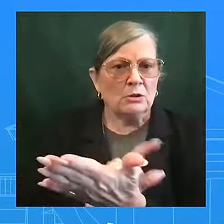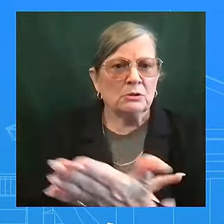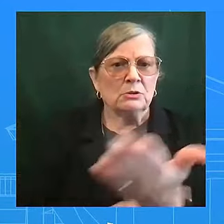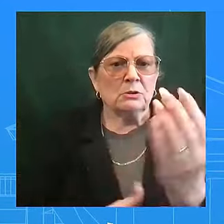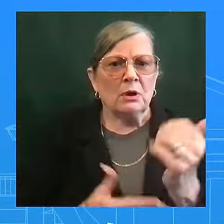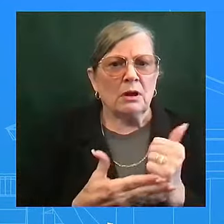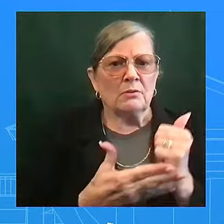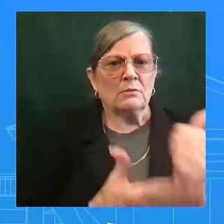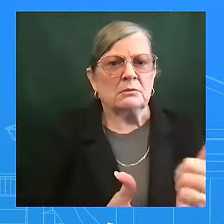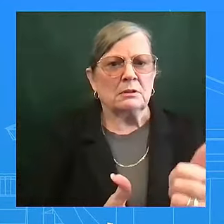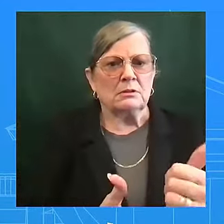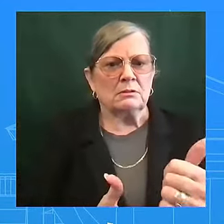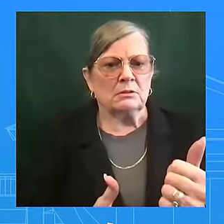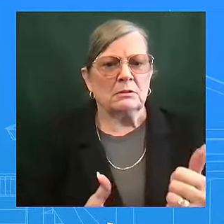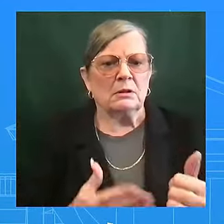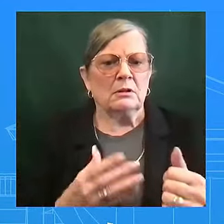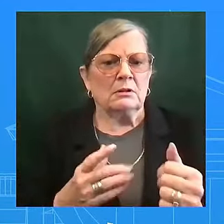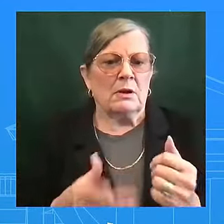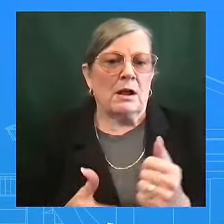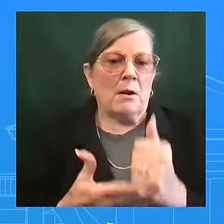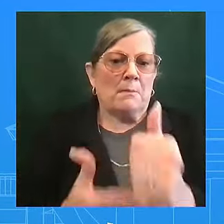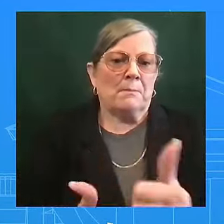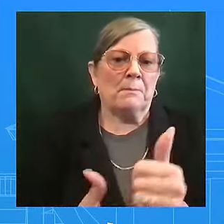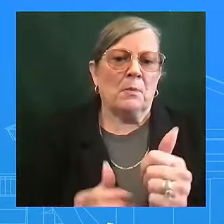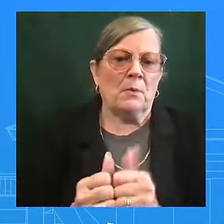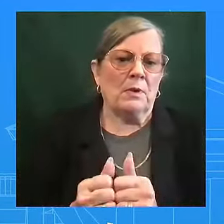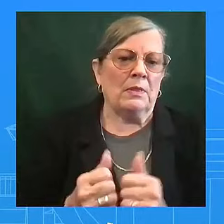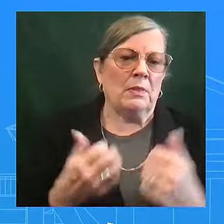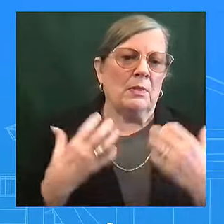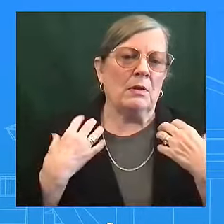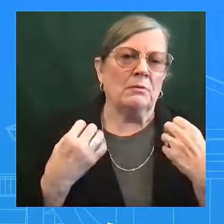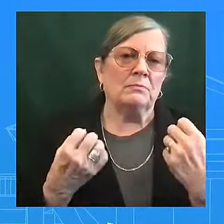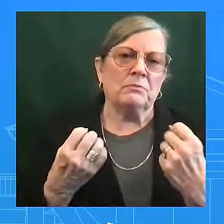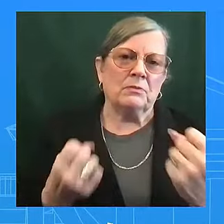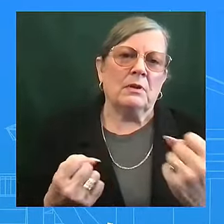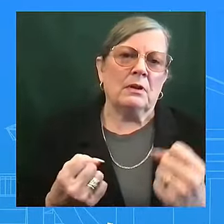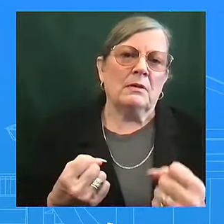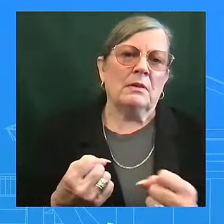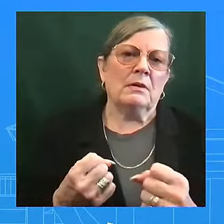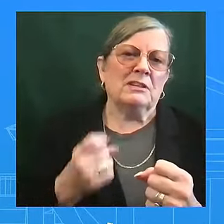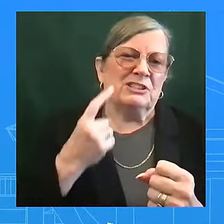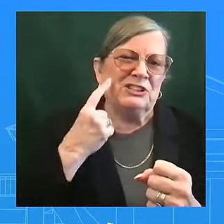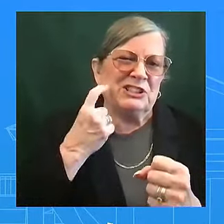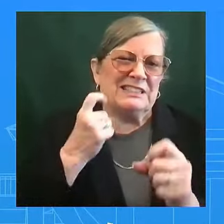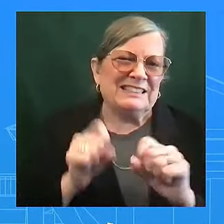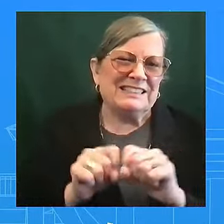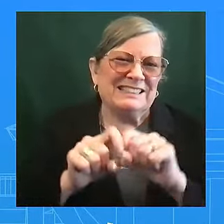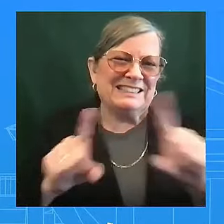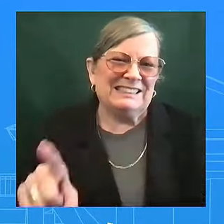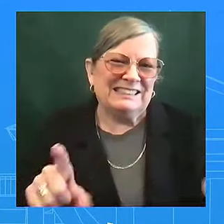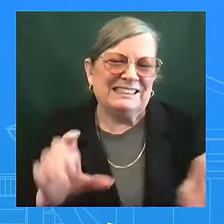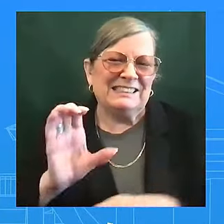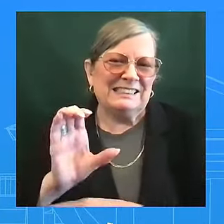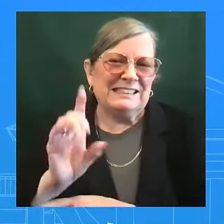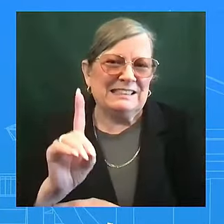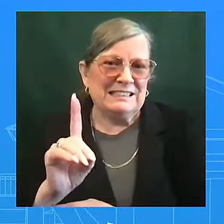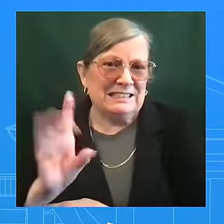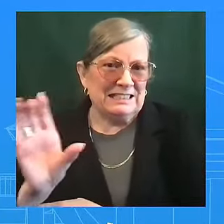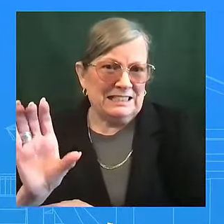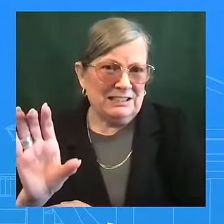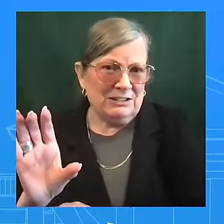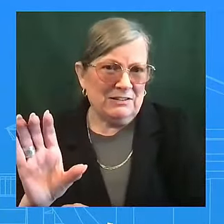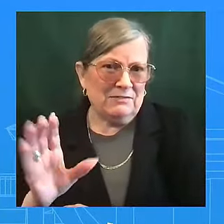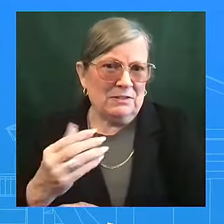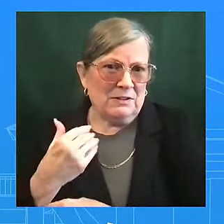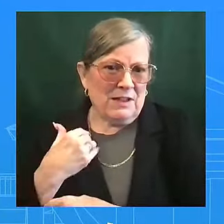about this report at all? So it just came out. We hadn't had a chance to review the report, but you know this is something that this administration believes, how diversity